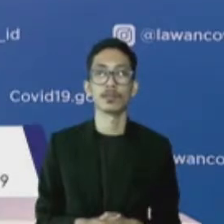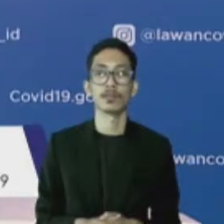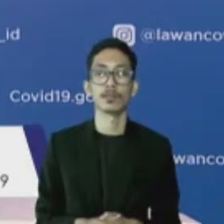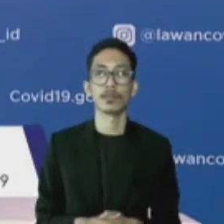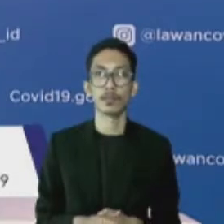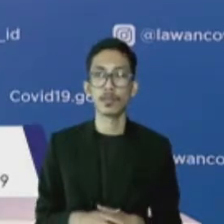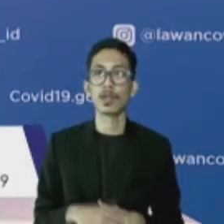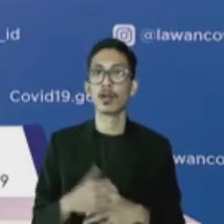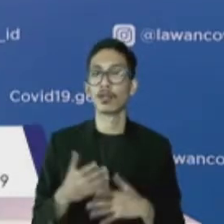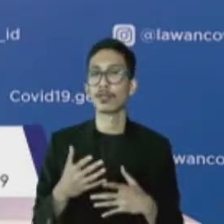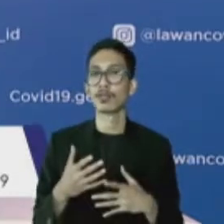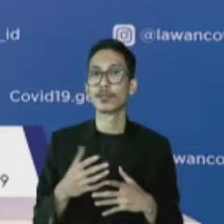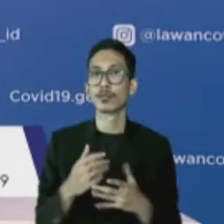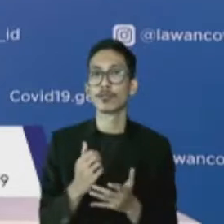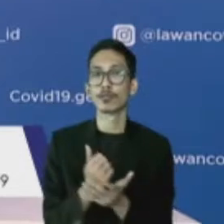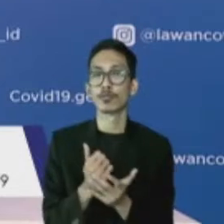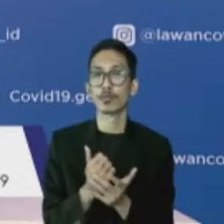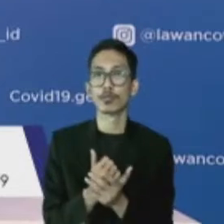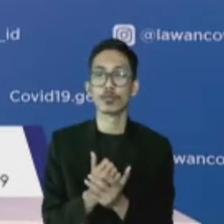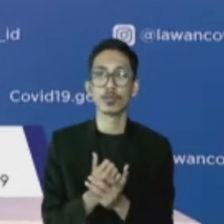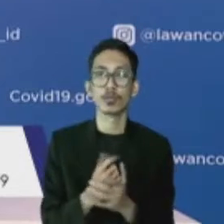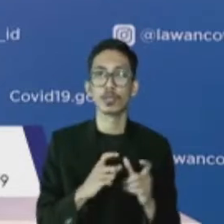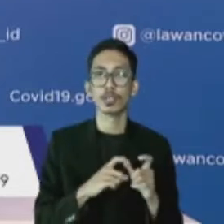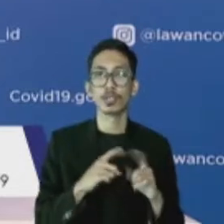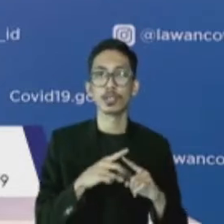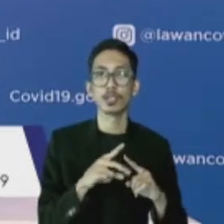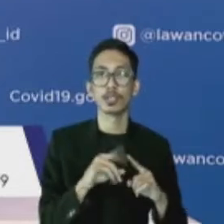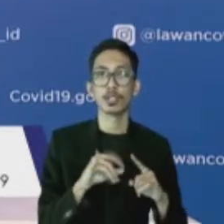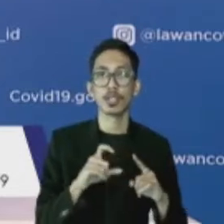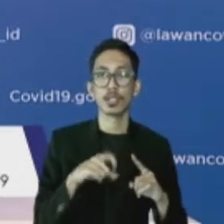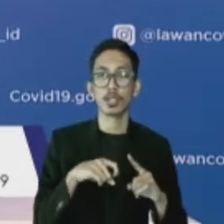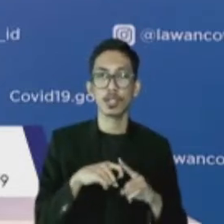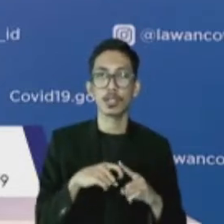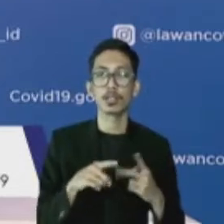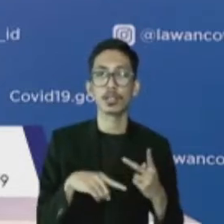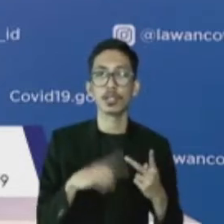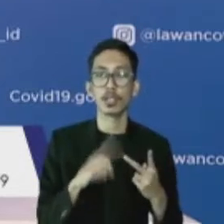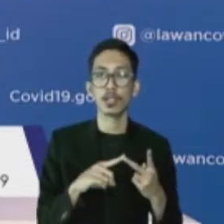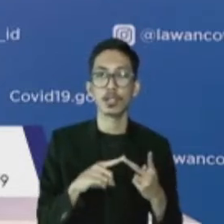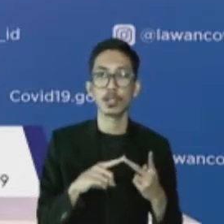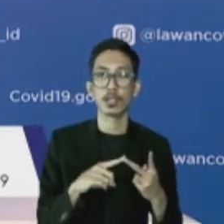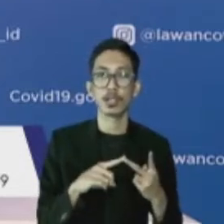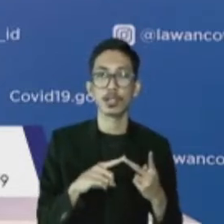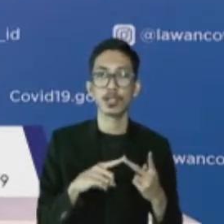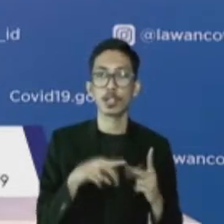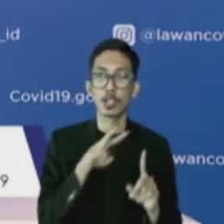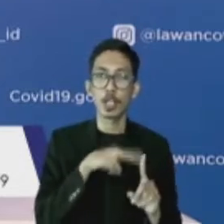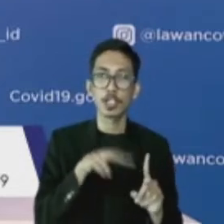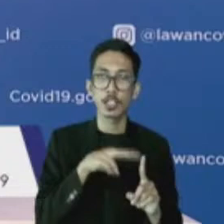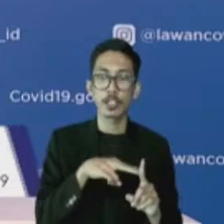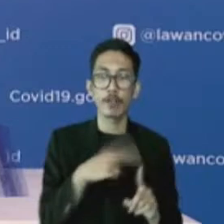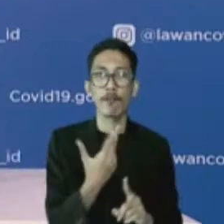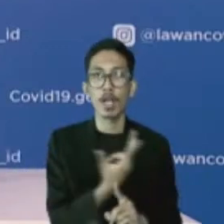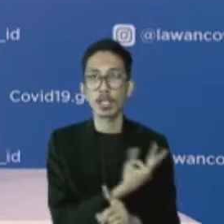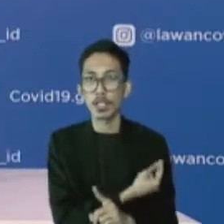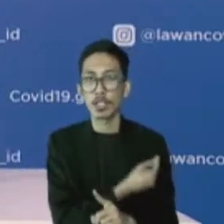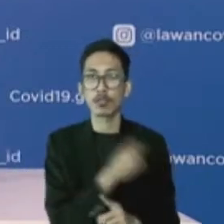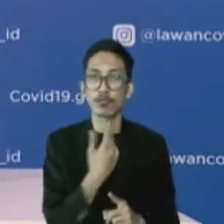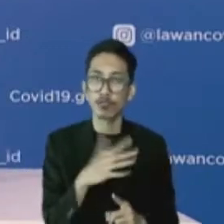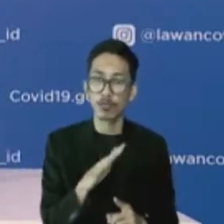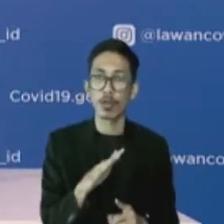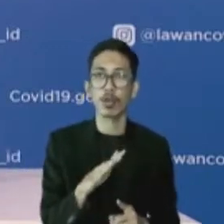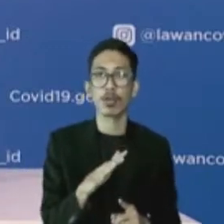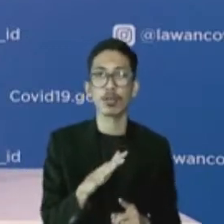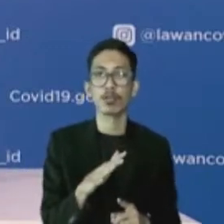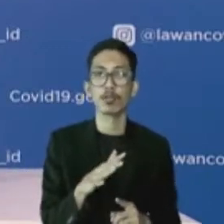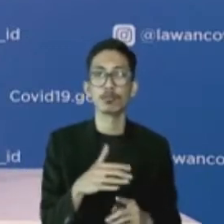of activities followed by strict field control. The second is increasing the vaccination rate for the